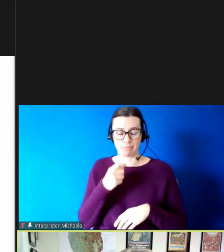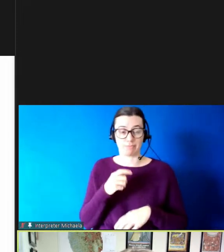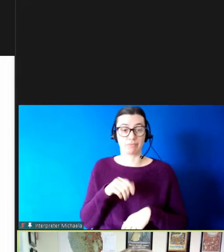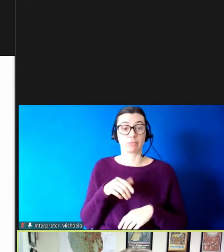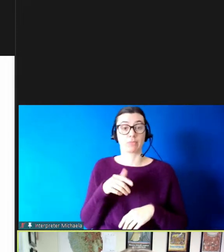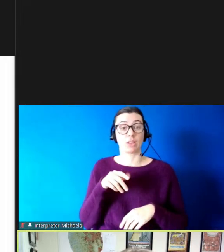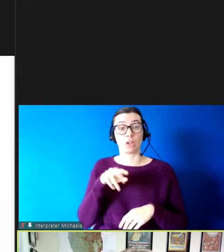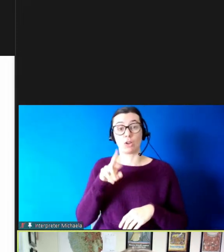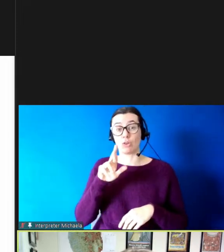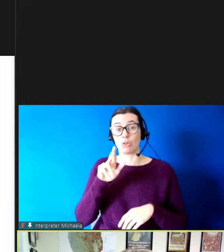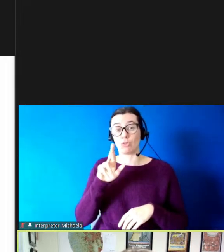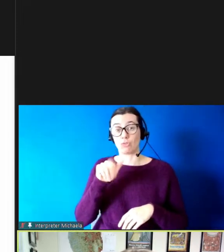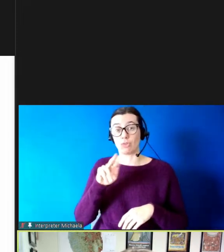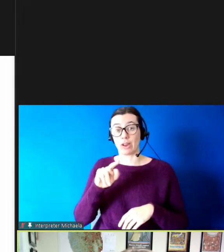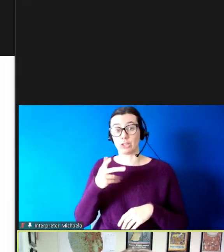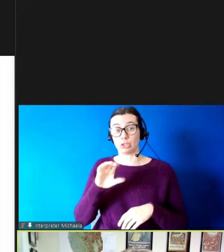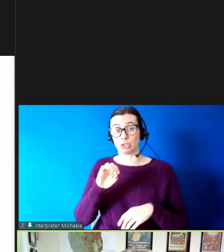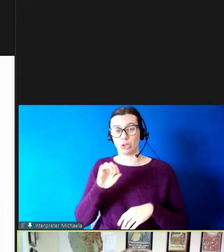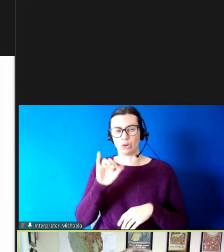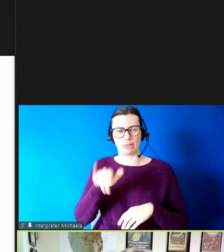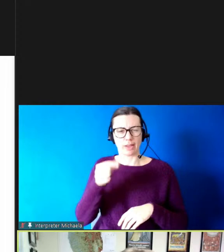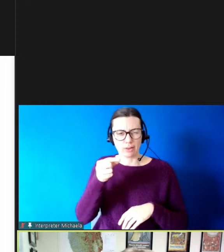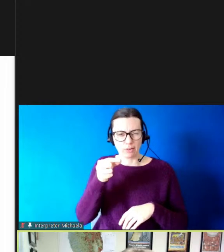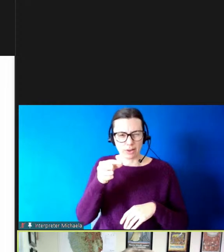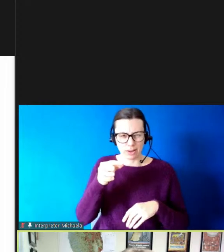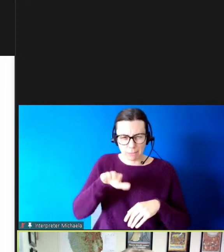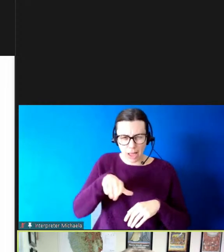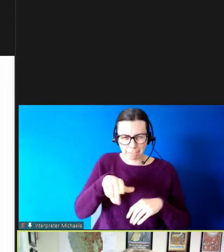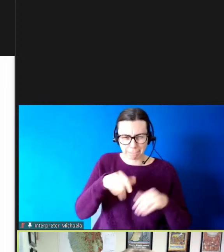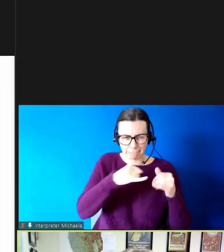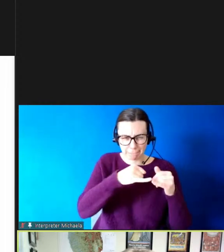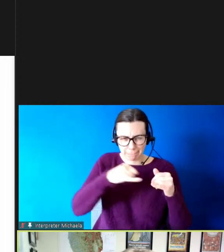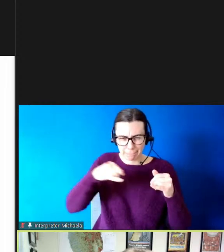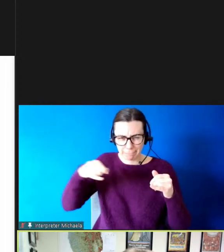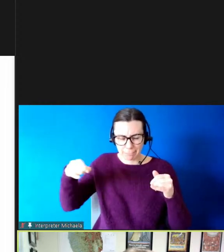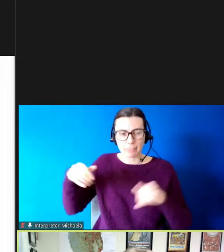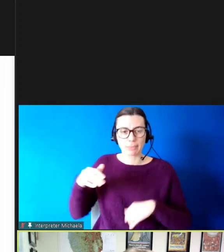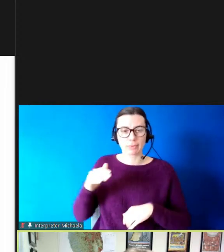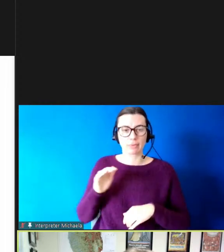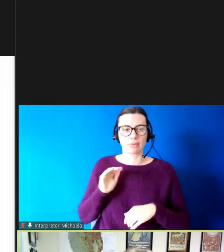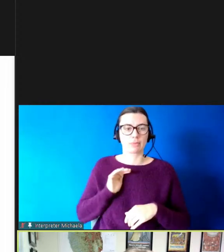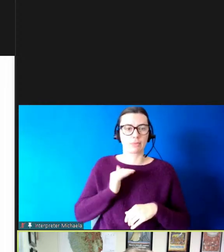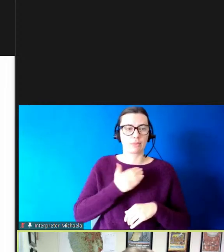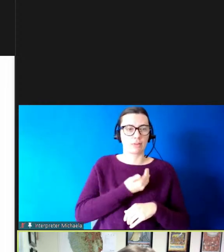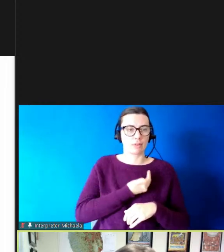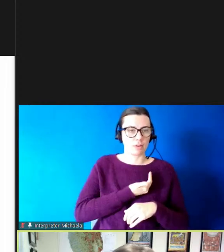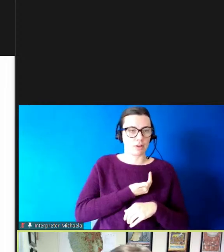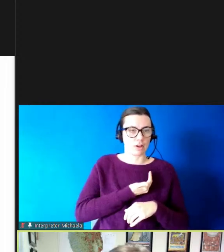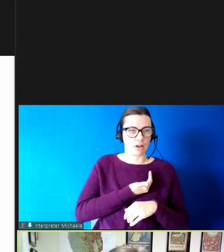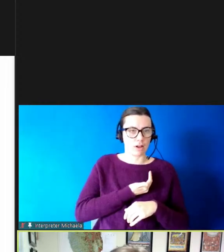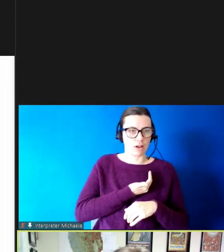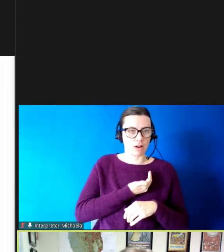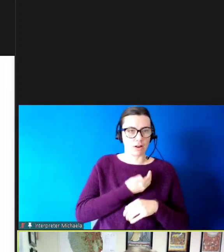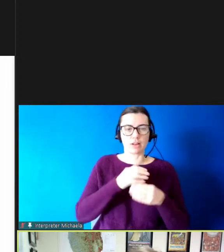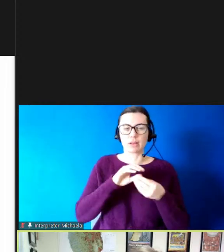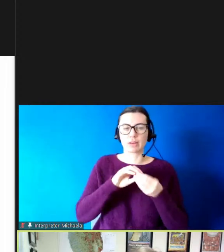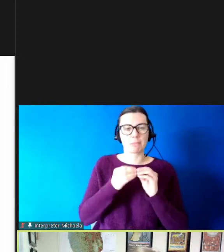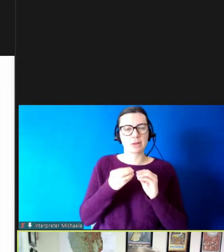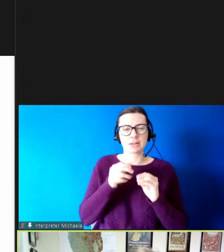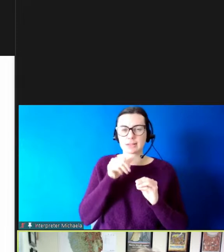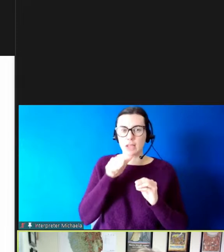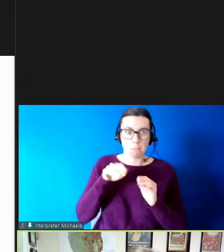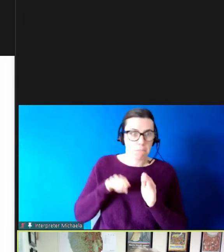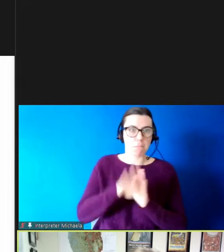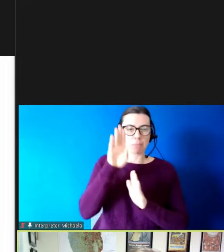is this green at the very bottom, and so our admissions have not bumped up that much, and